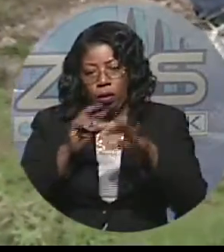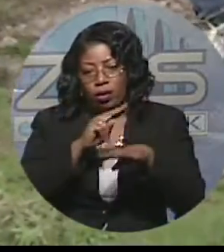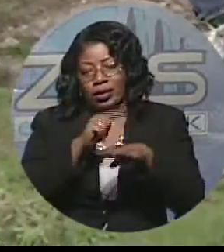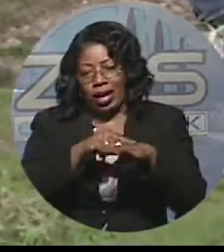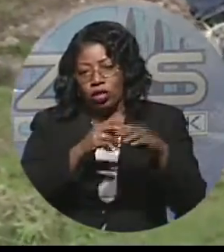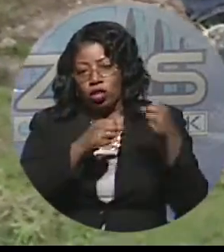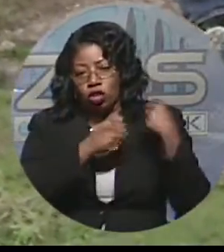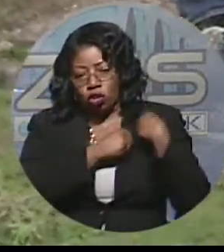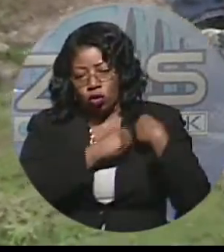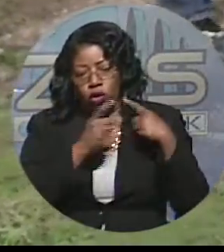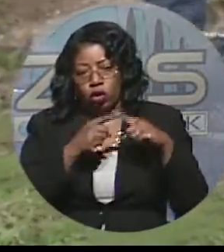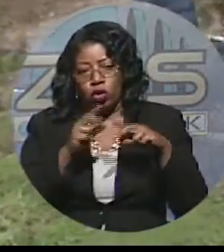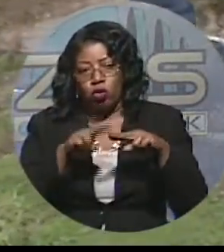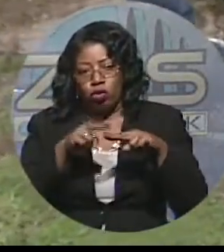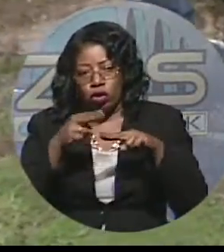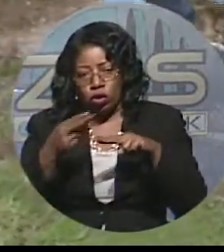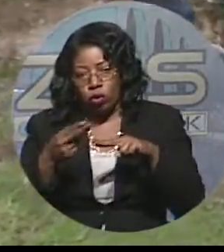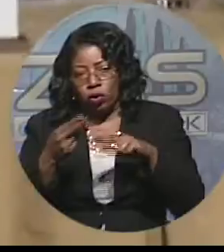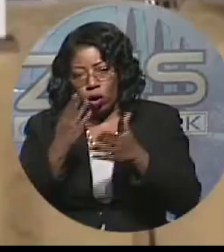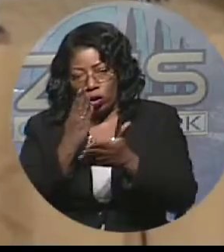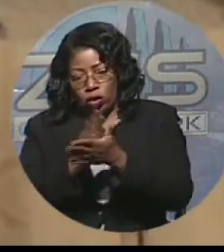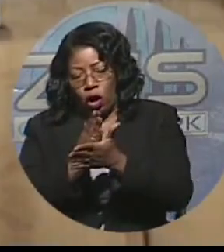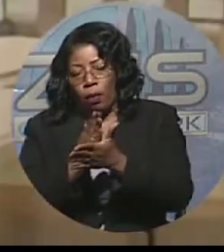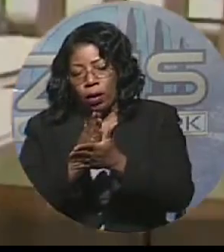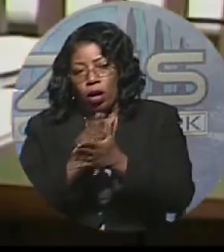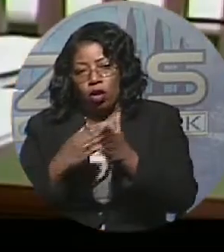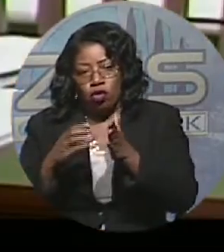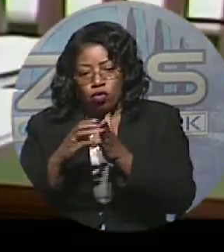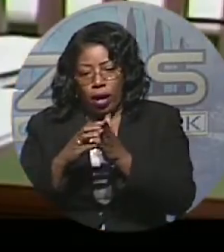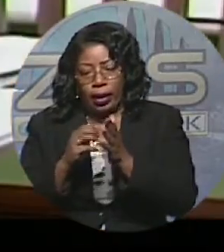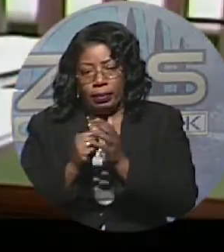to tackle crime head-on.